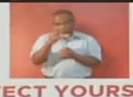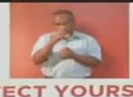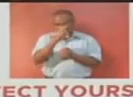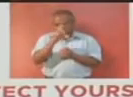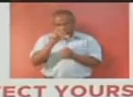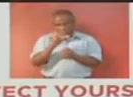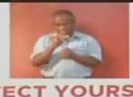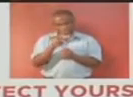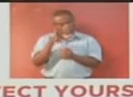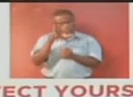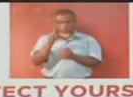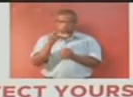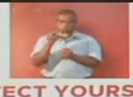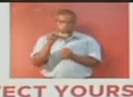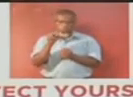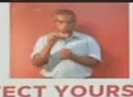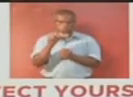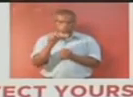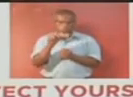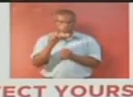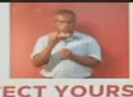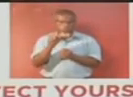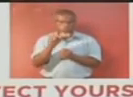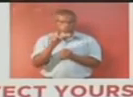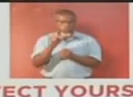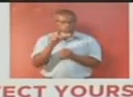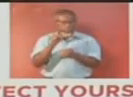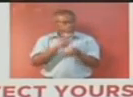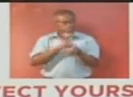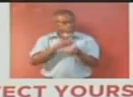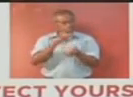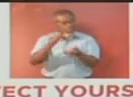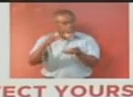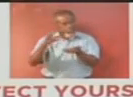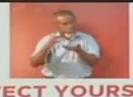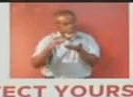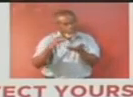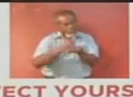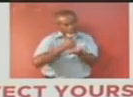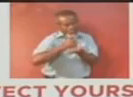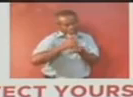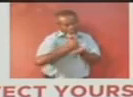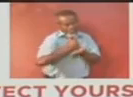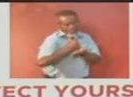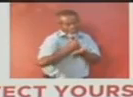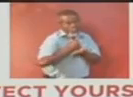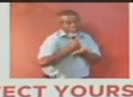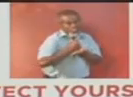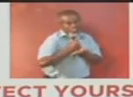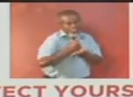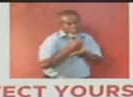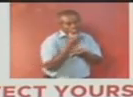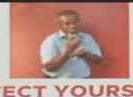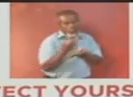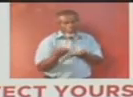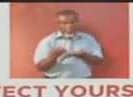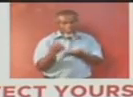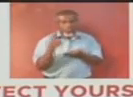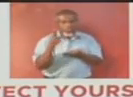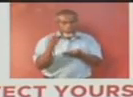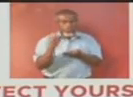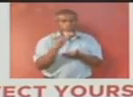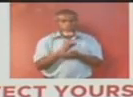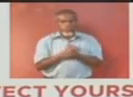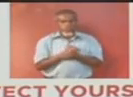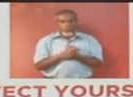the parallel healthcare system are not cannibalizing those available in the public healthcare system. So that's not the